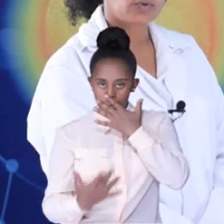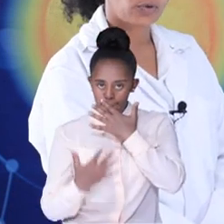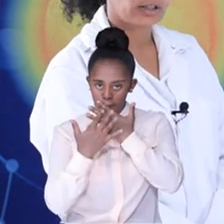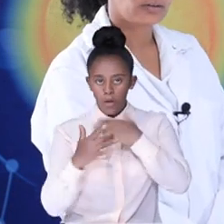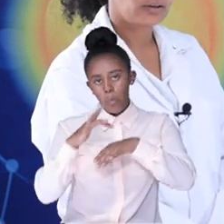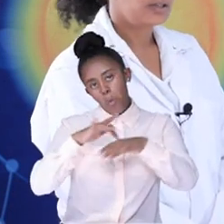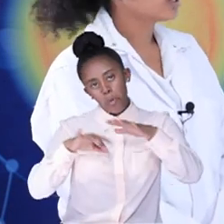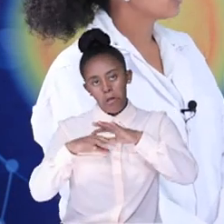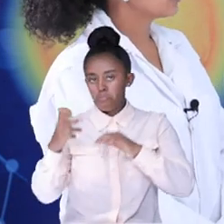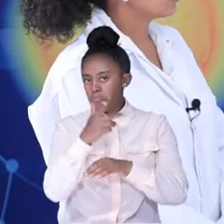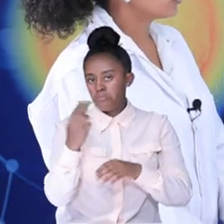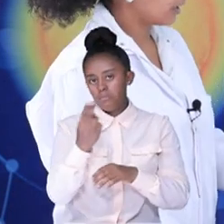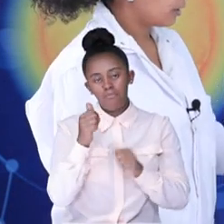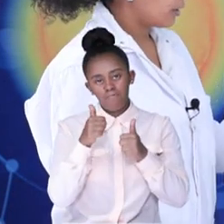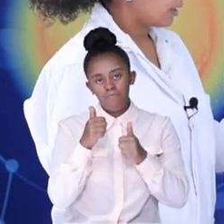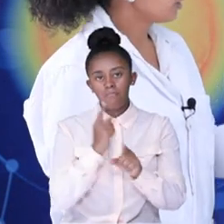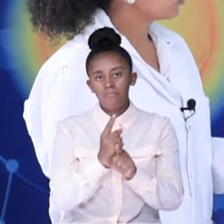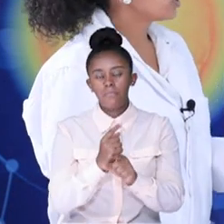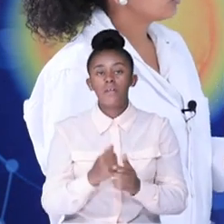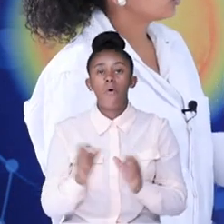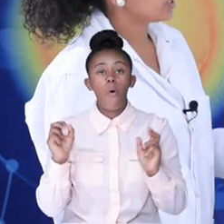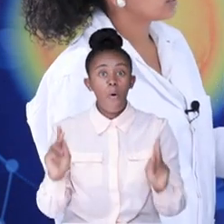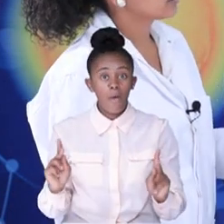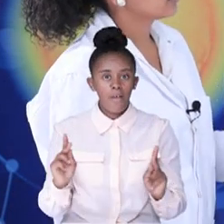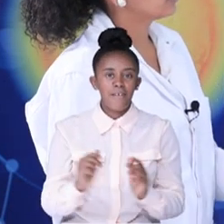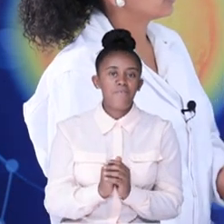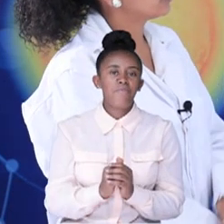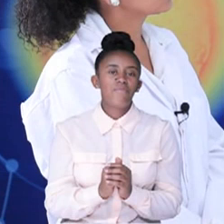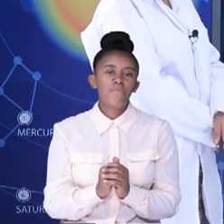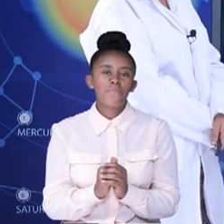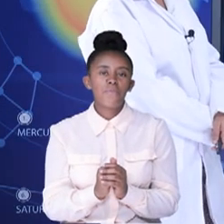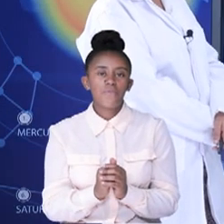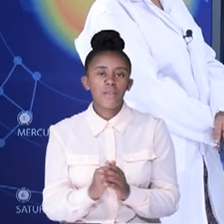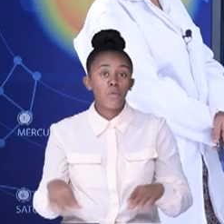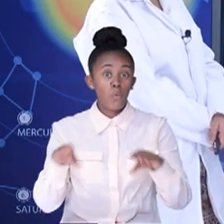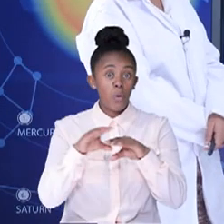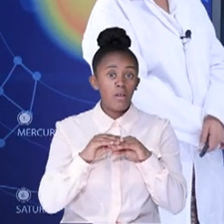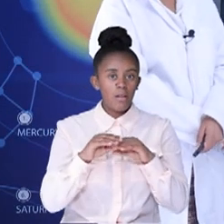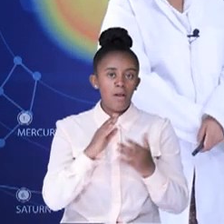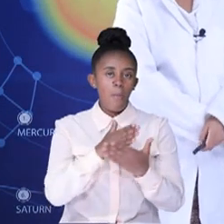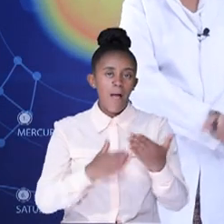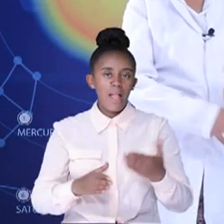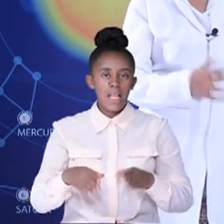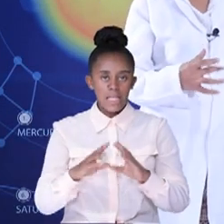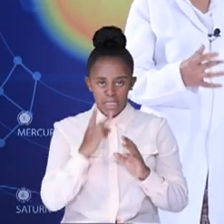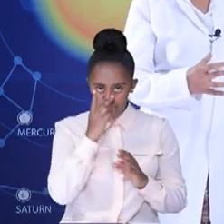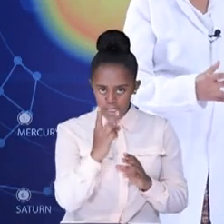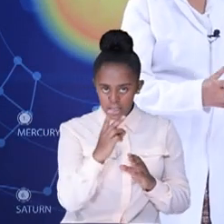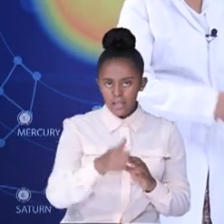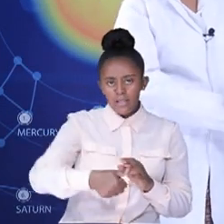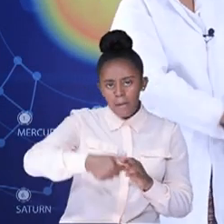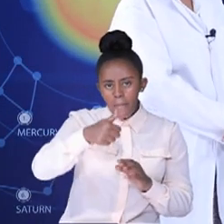You are correct. Okay, if we look at the introductory part, let's see the